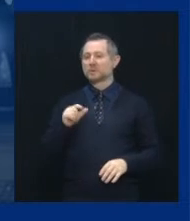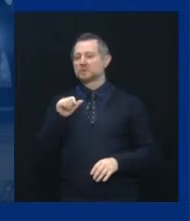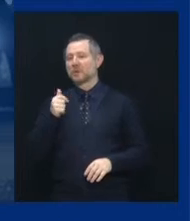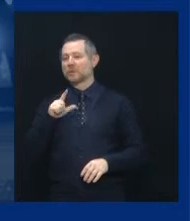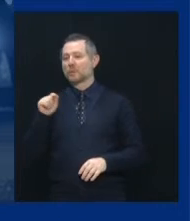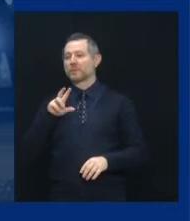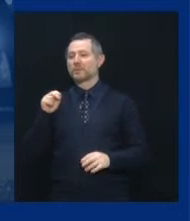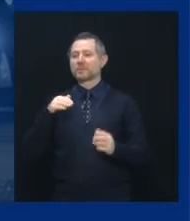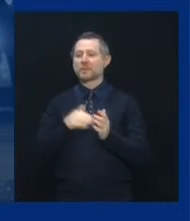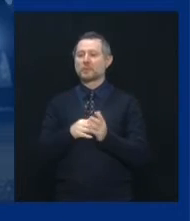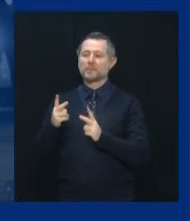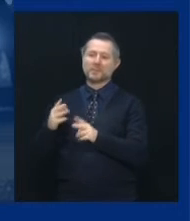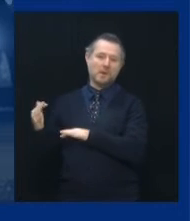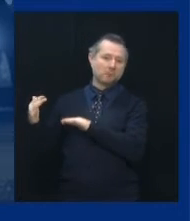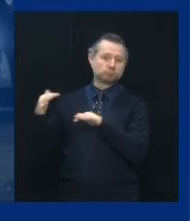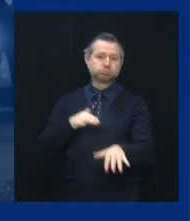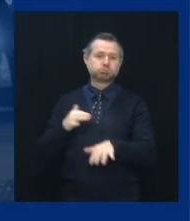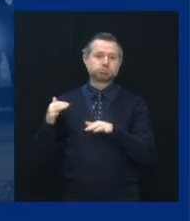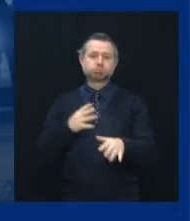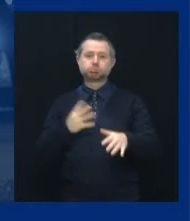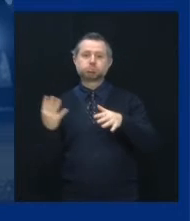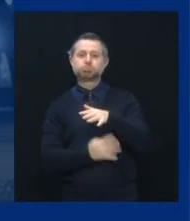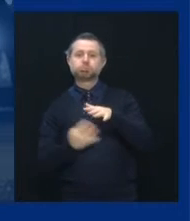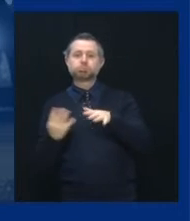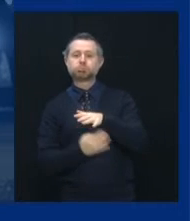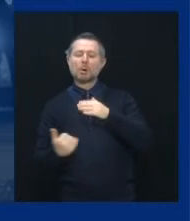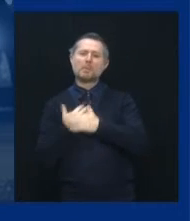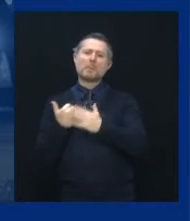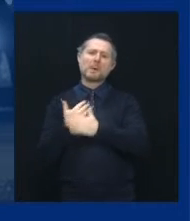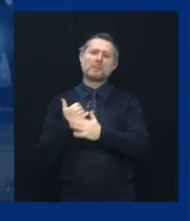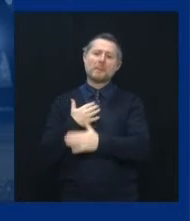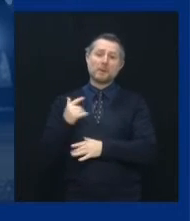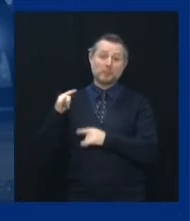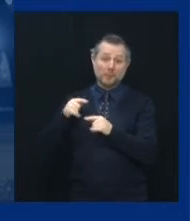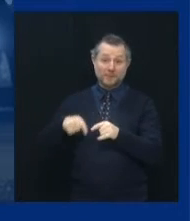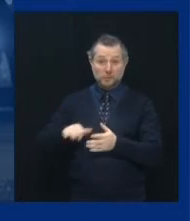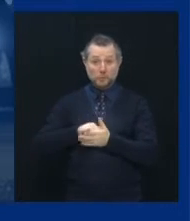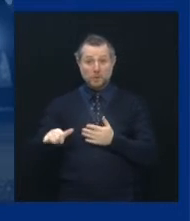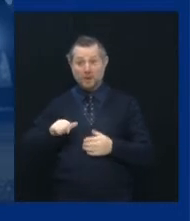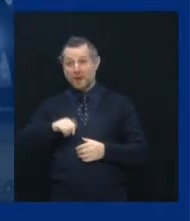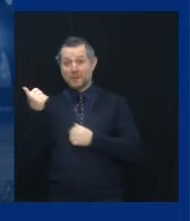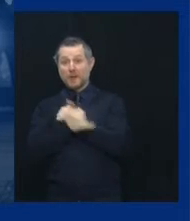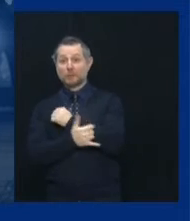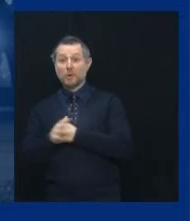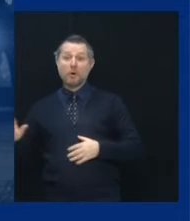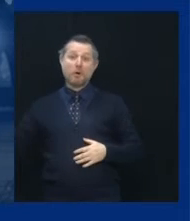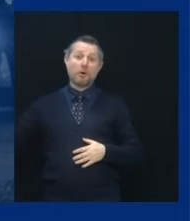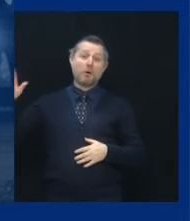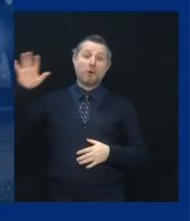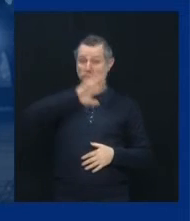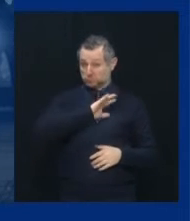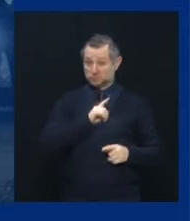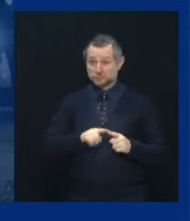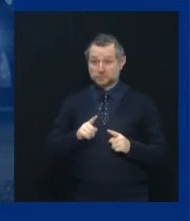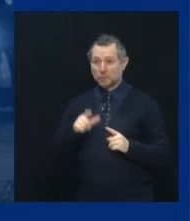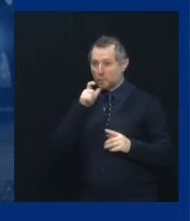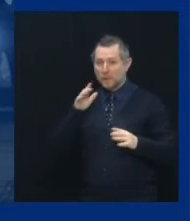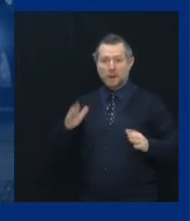coming through our airports every day from countries around the world who were not